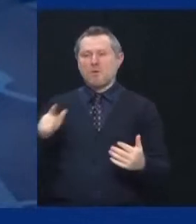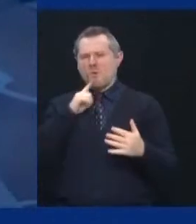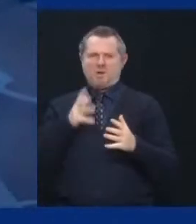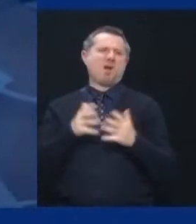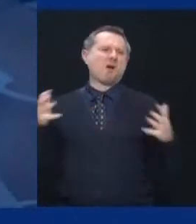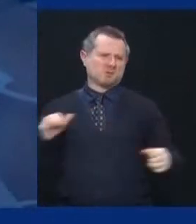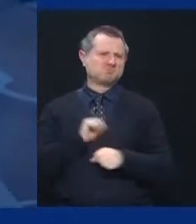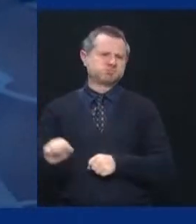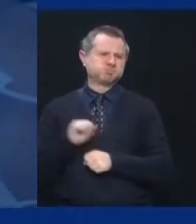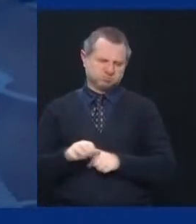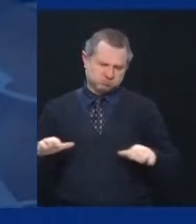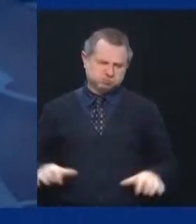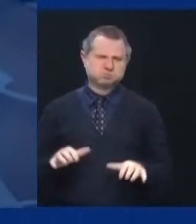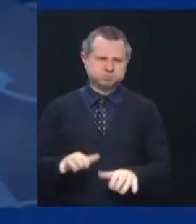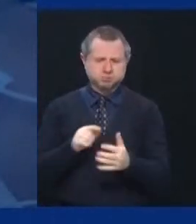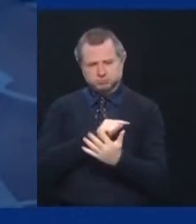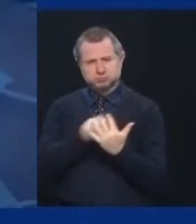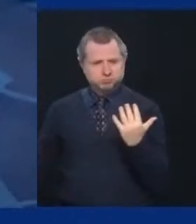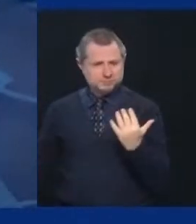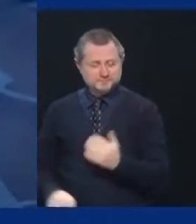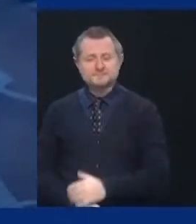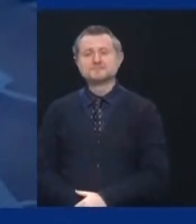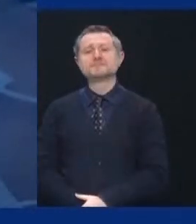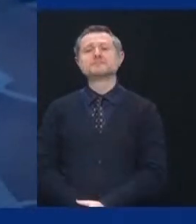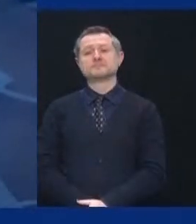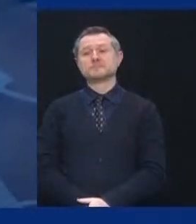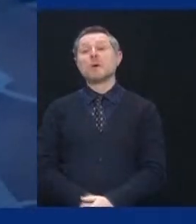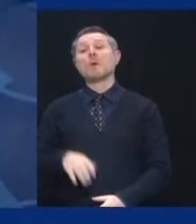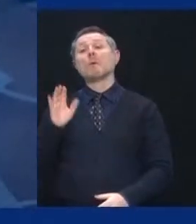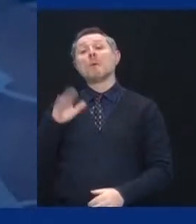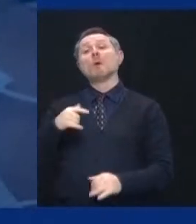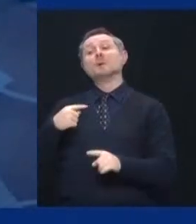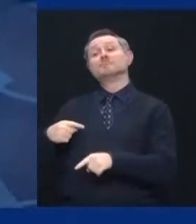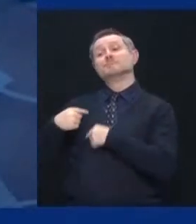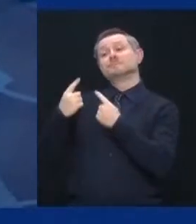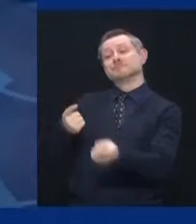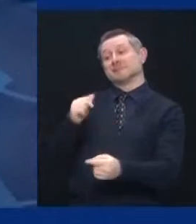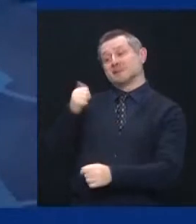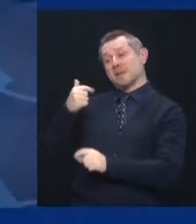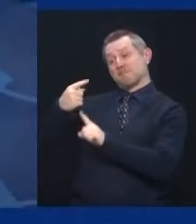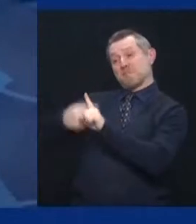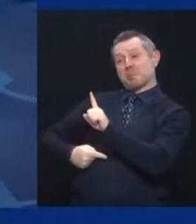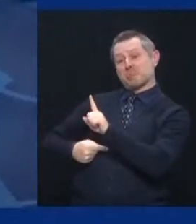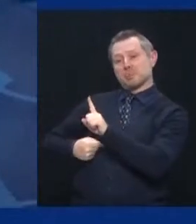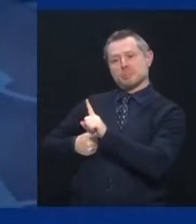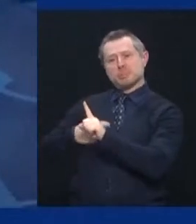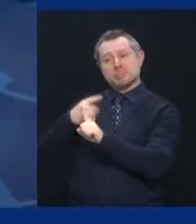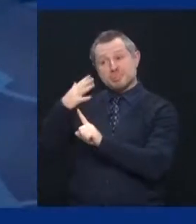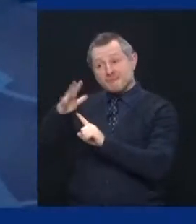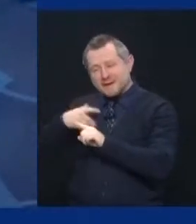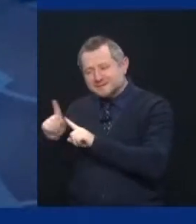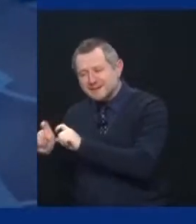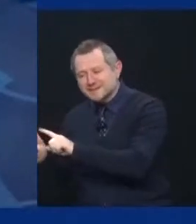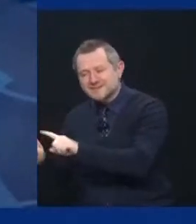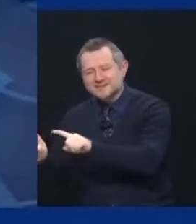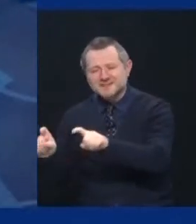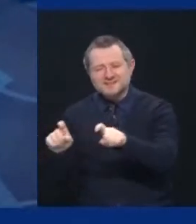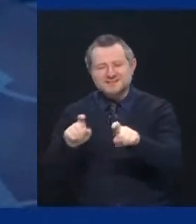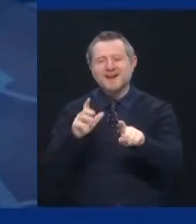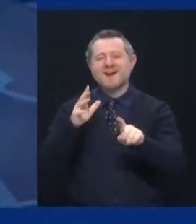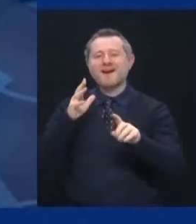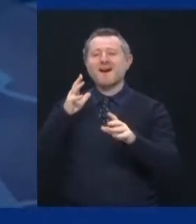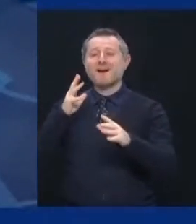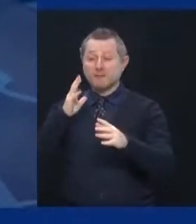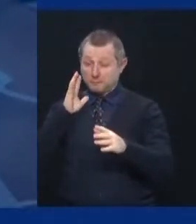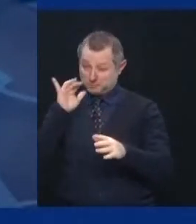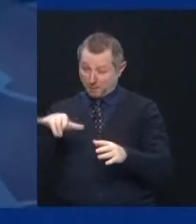nation, over 10 months, hasn't done as many COVID tests as will be